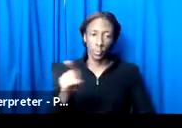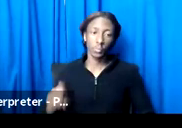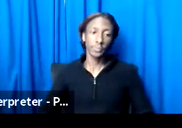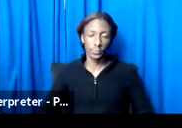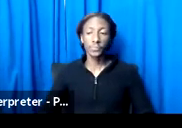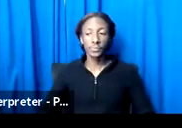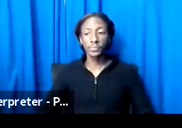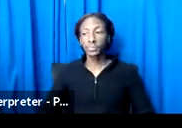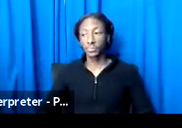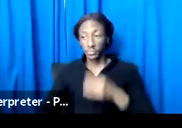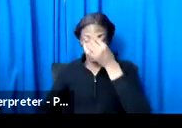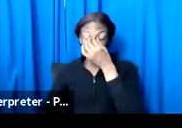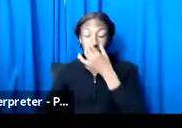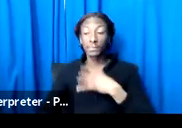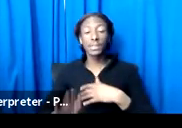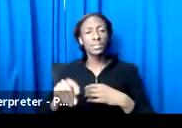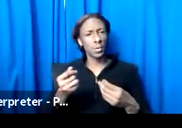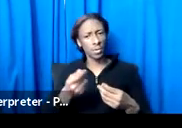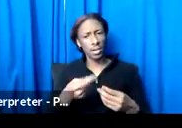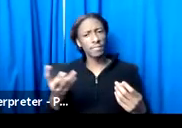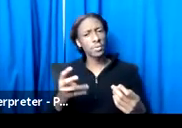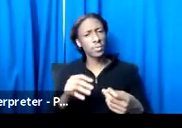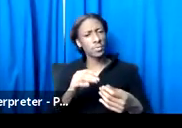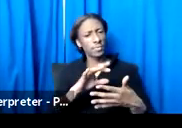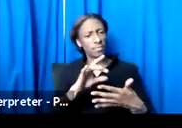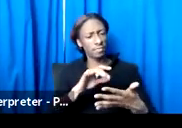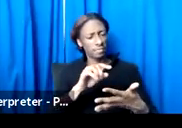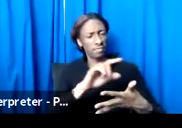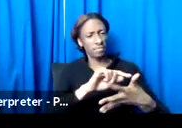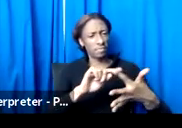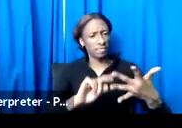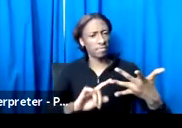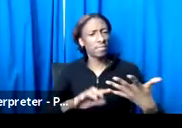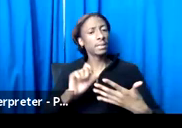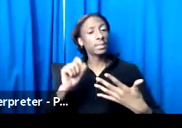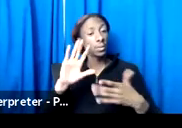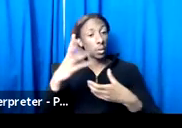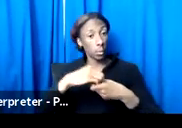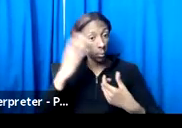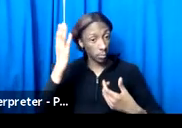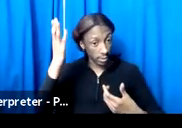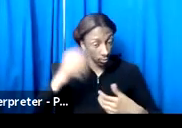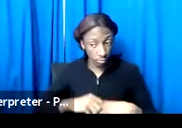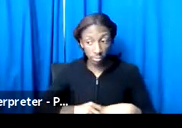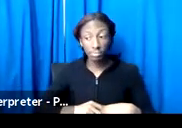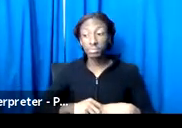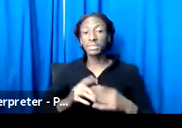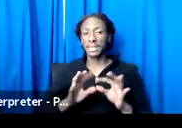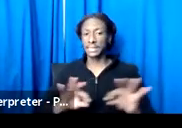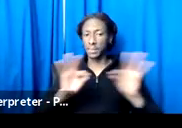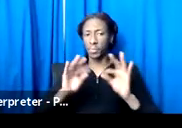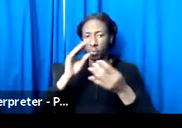a couple of the contents of the community-based organization toolkit include a presentation and key messages